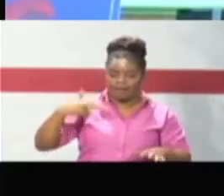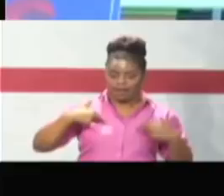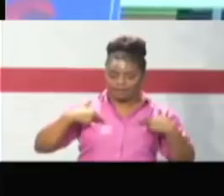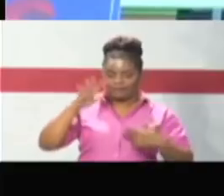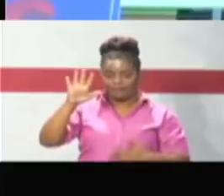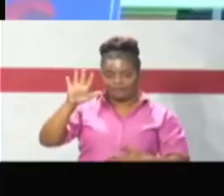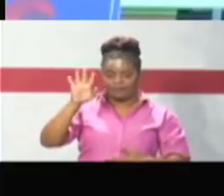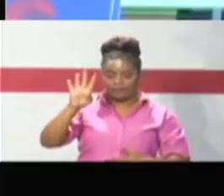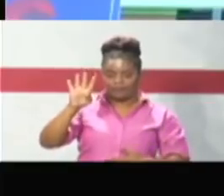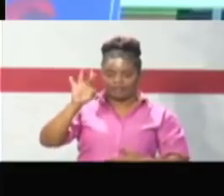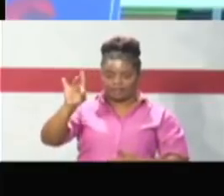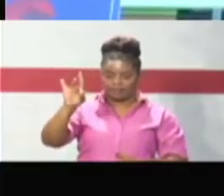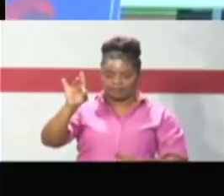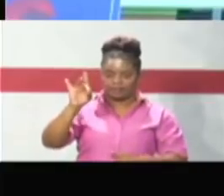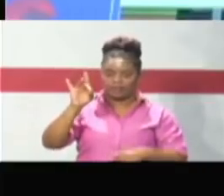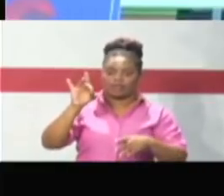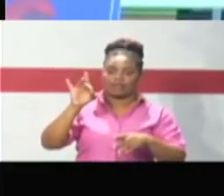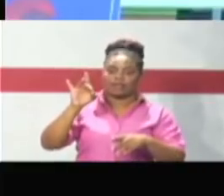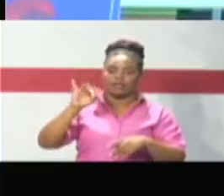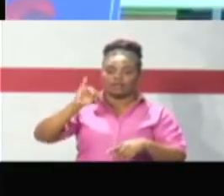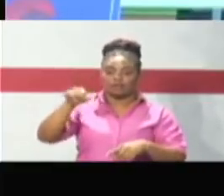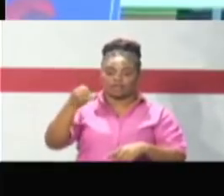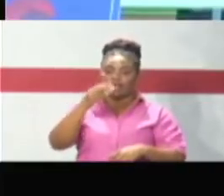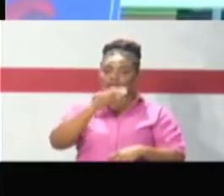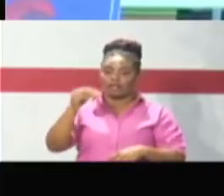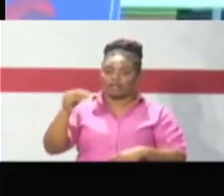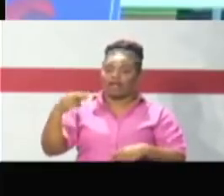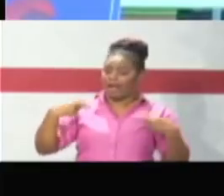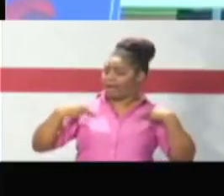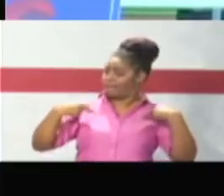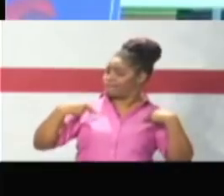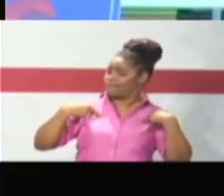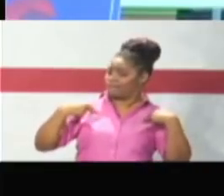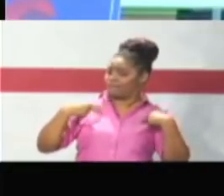548 single doses dispensed of the vaccine, right? And we have